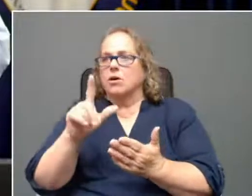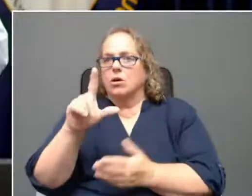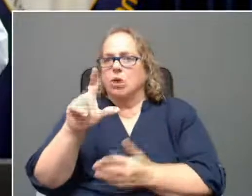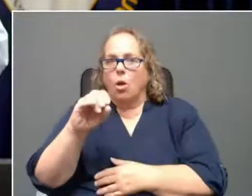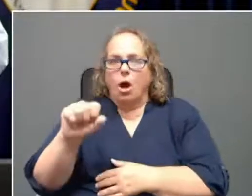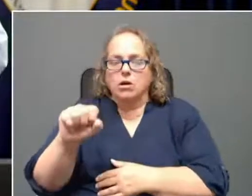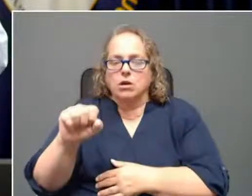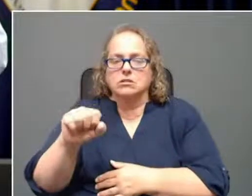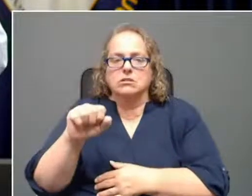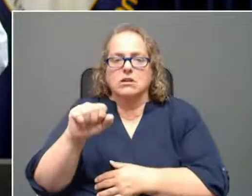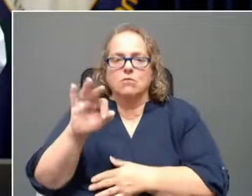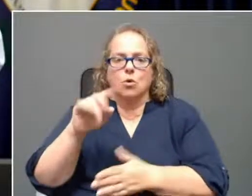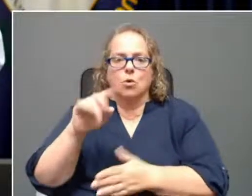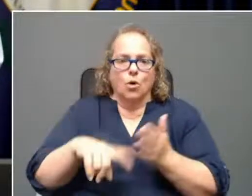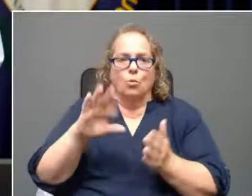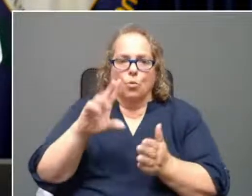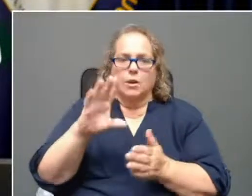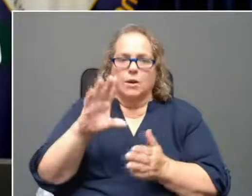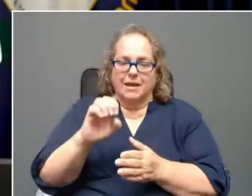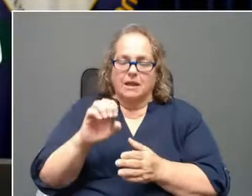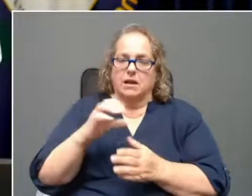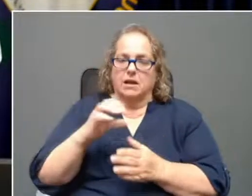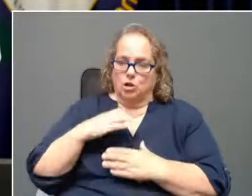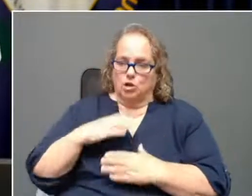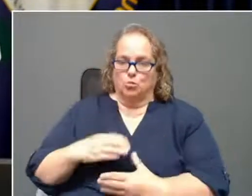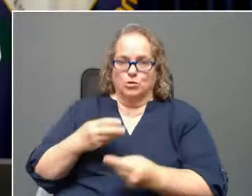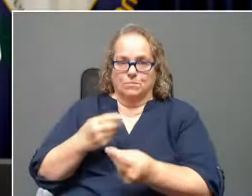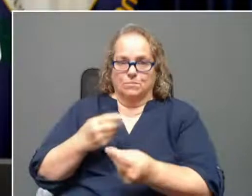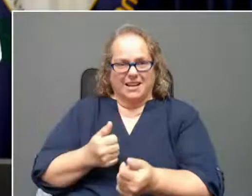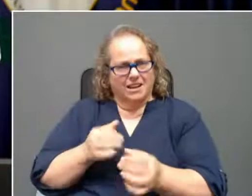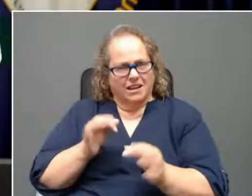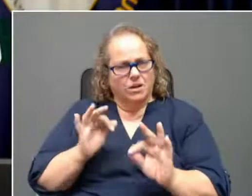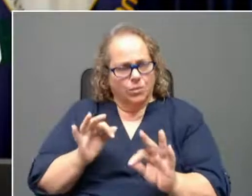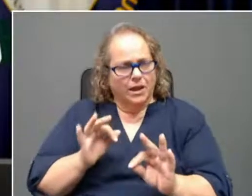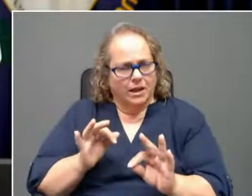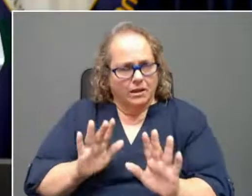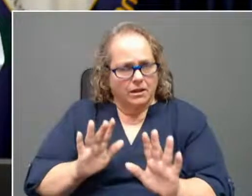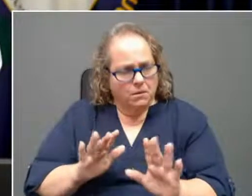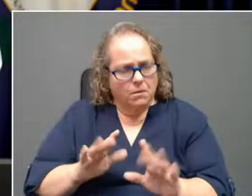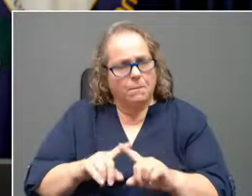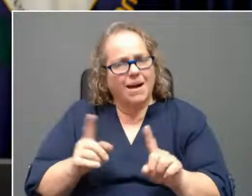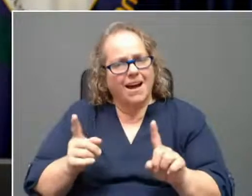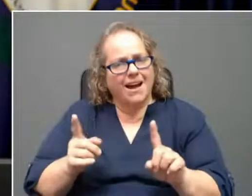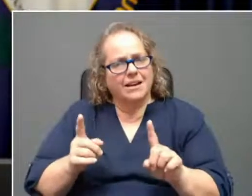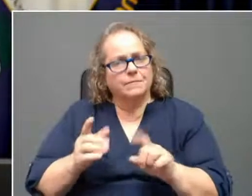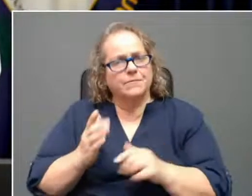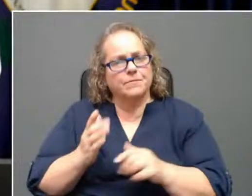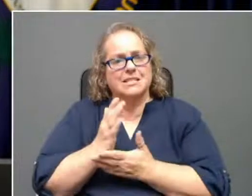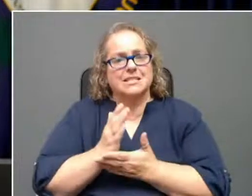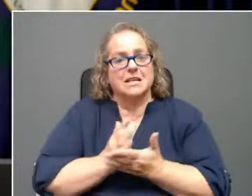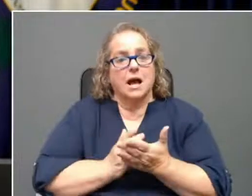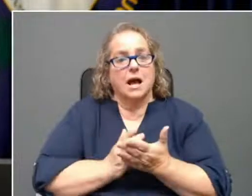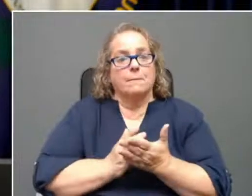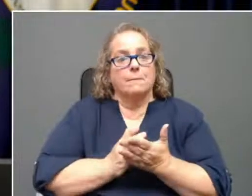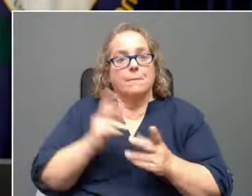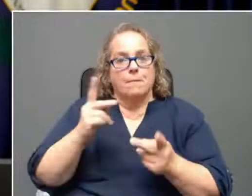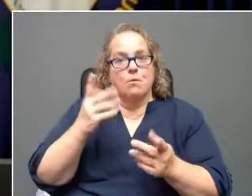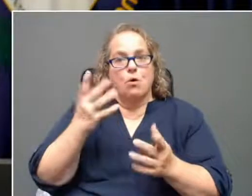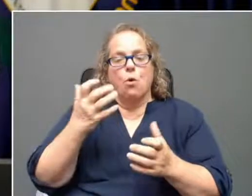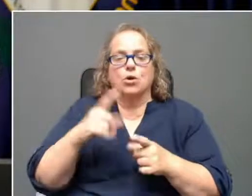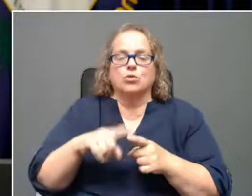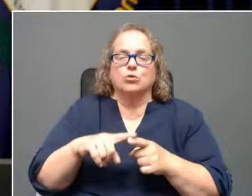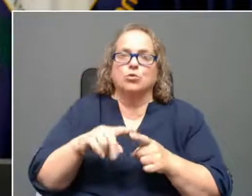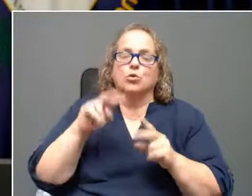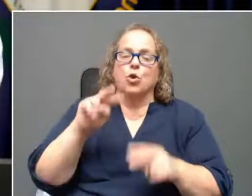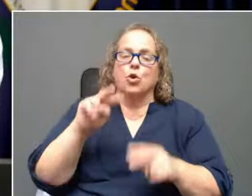what would be a loss of consumer spending, then good. But you know, some folks want to look only